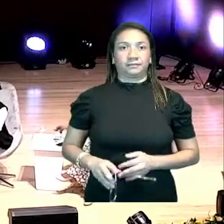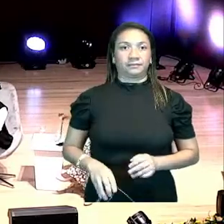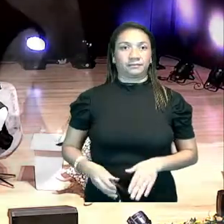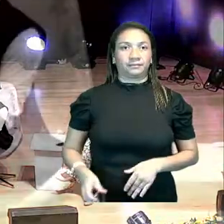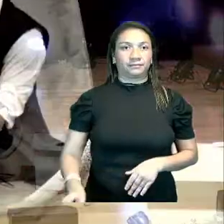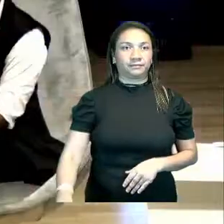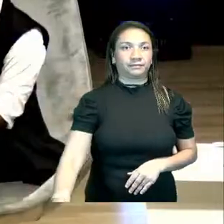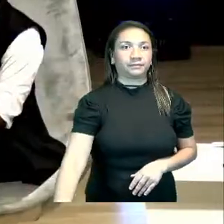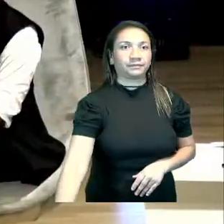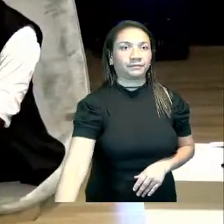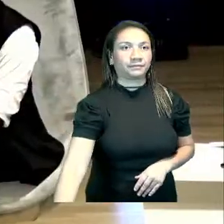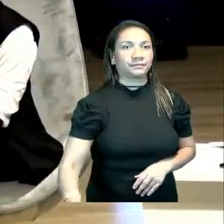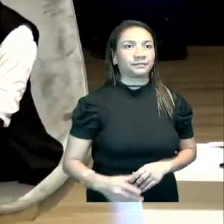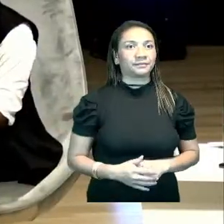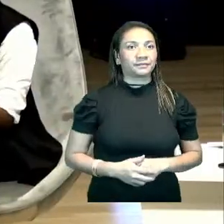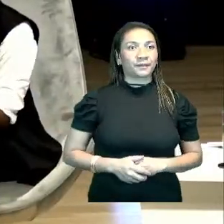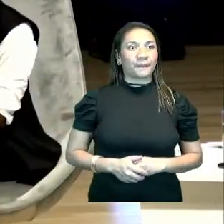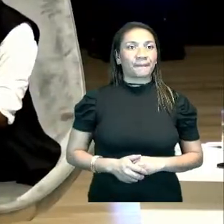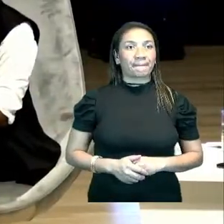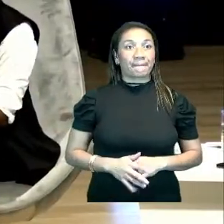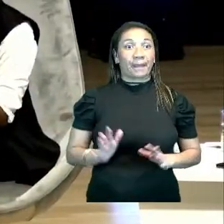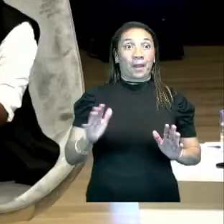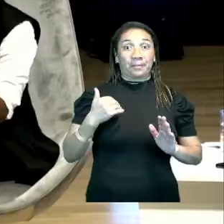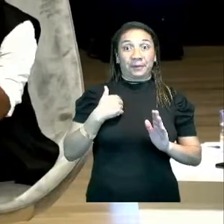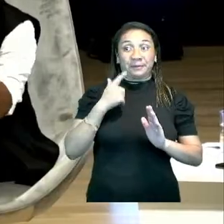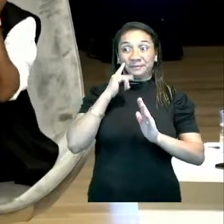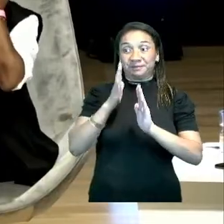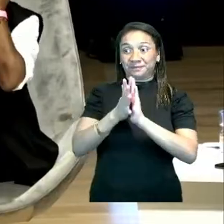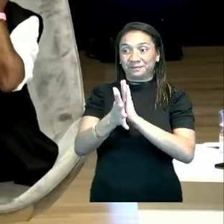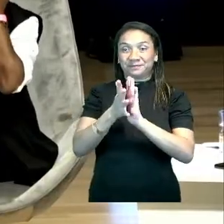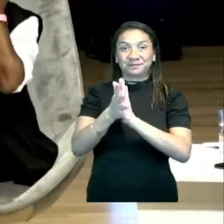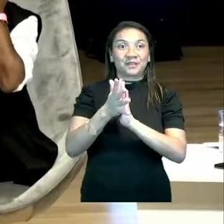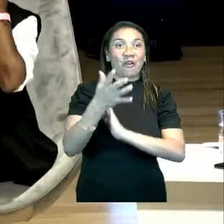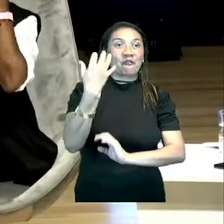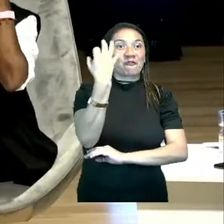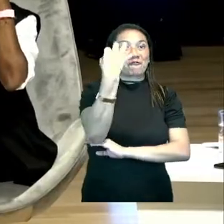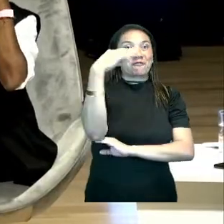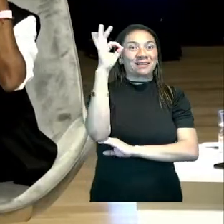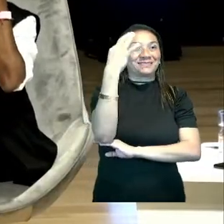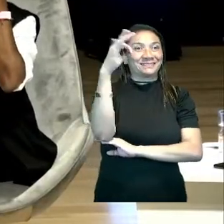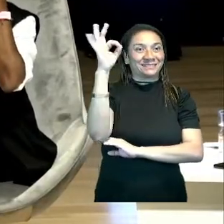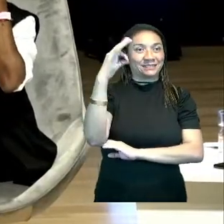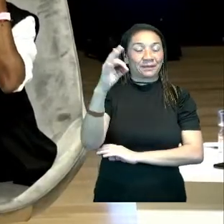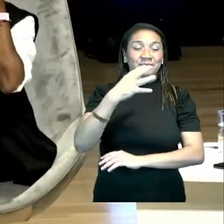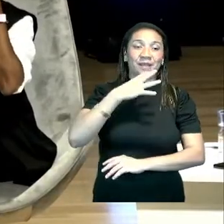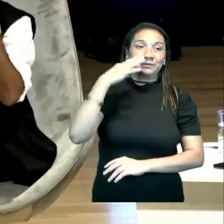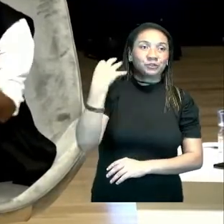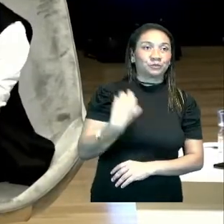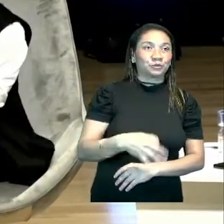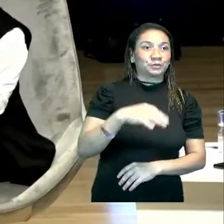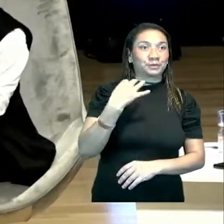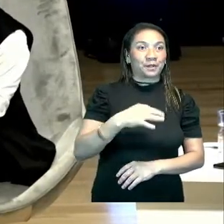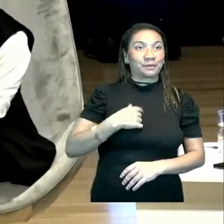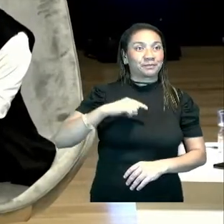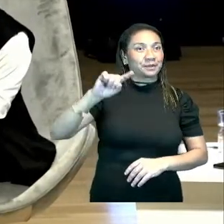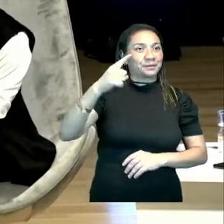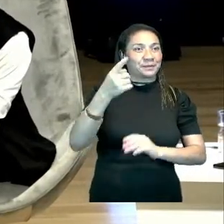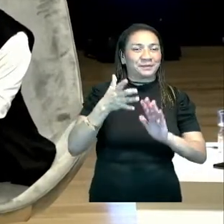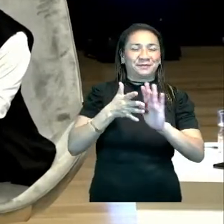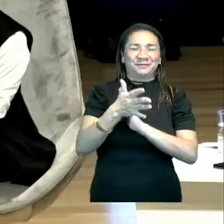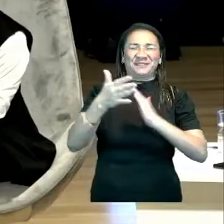I hope this mic is better. So I will be speaking in French. If you can please use